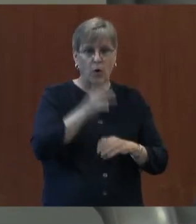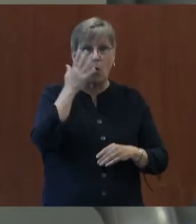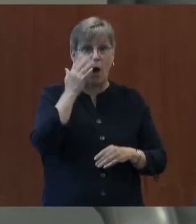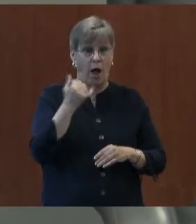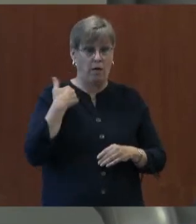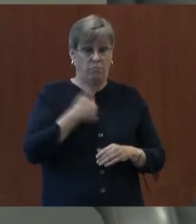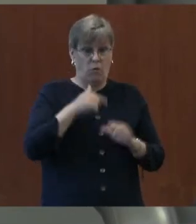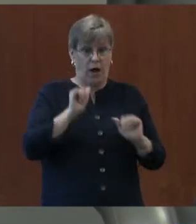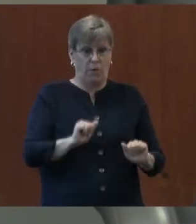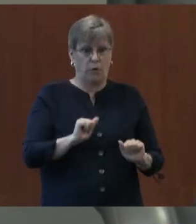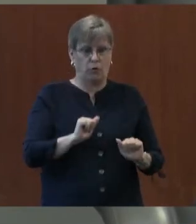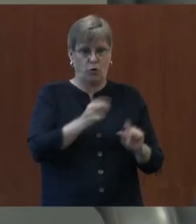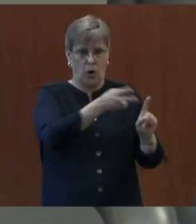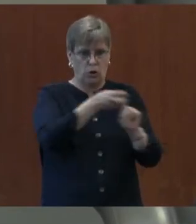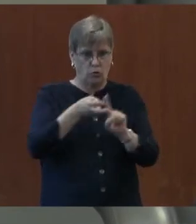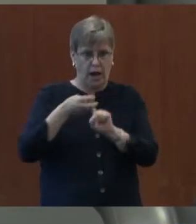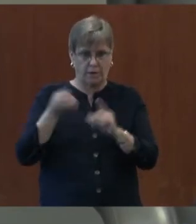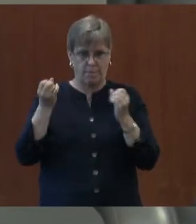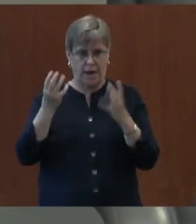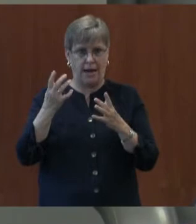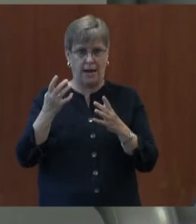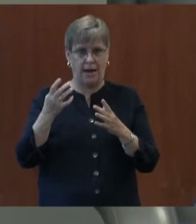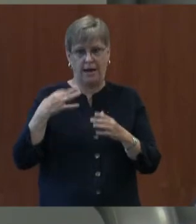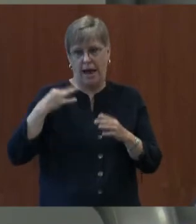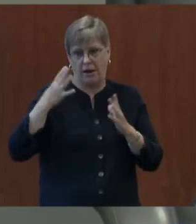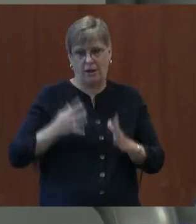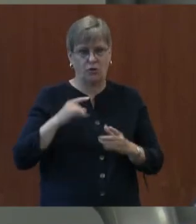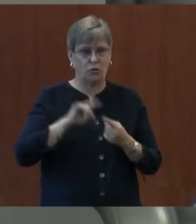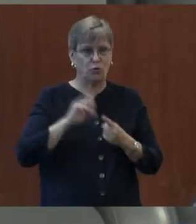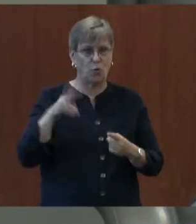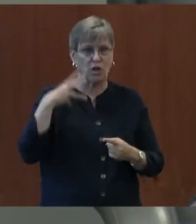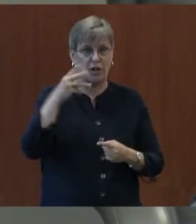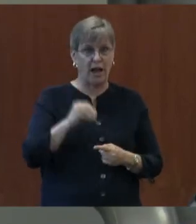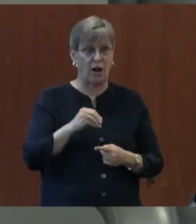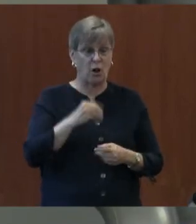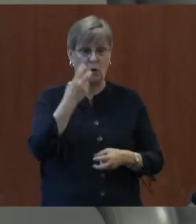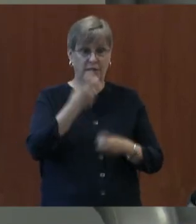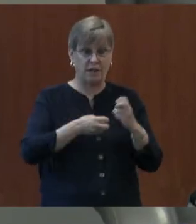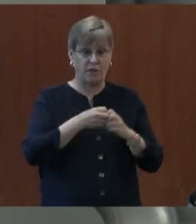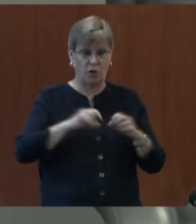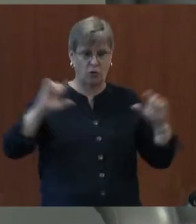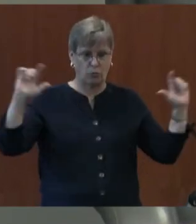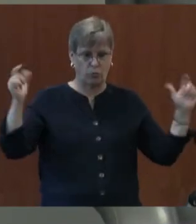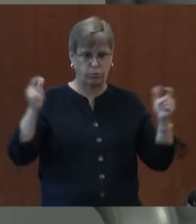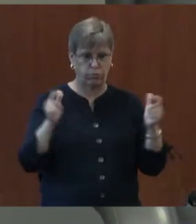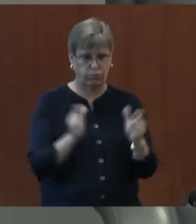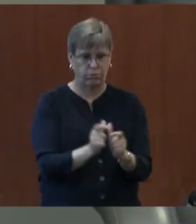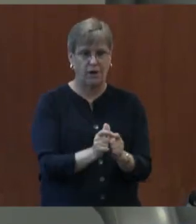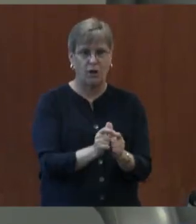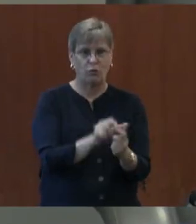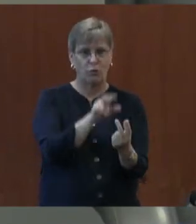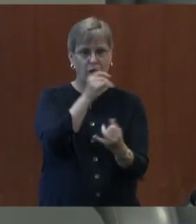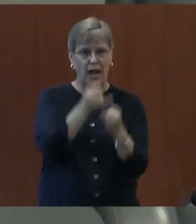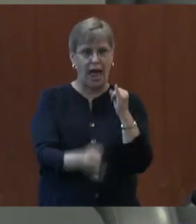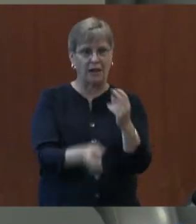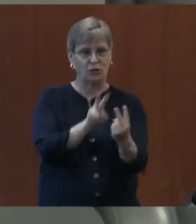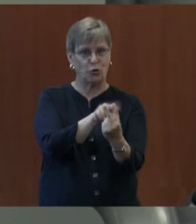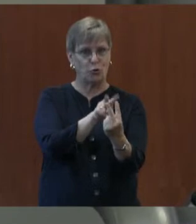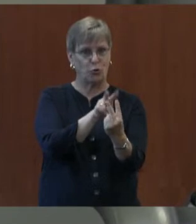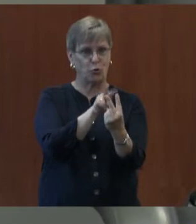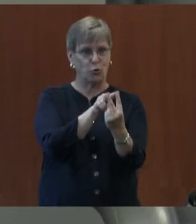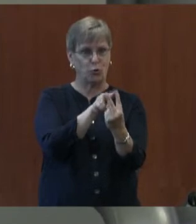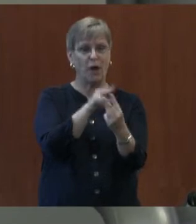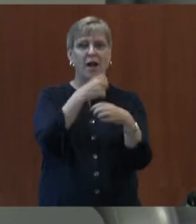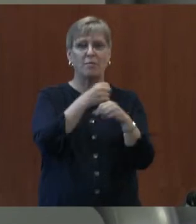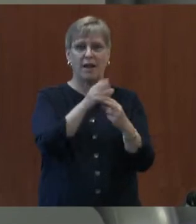we were able to attract so many candidates to Washington County. So it was hard whittling it down to the final two and then to make